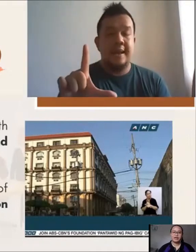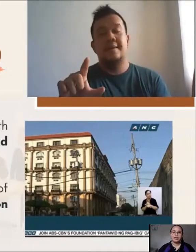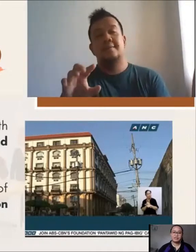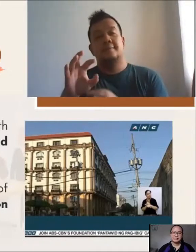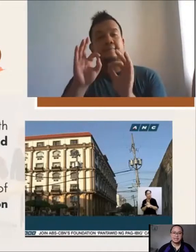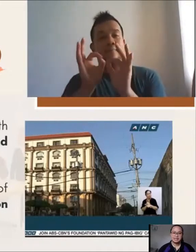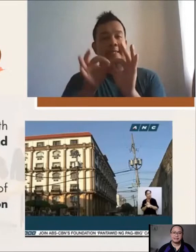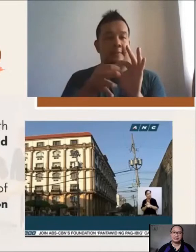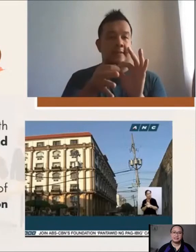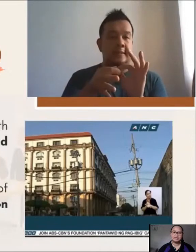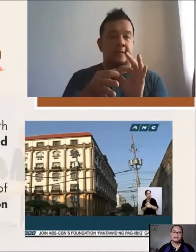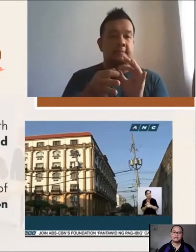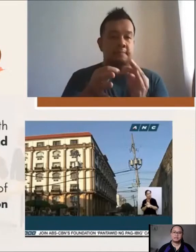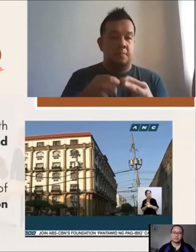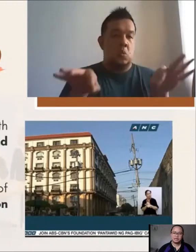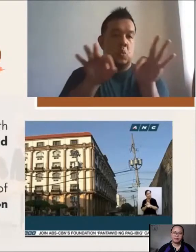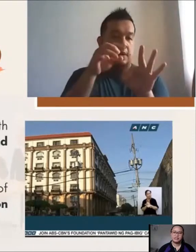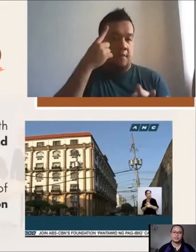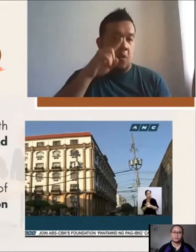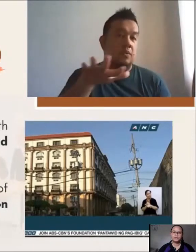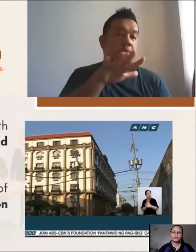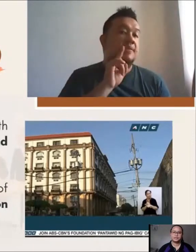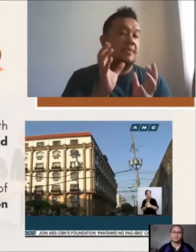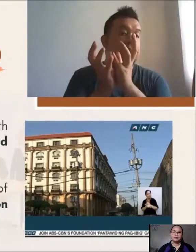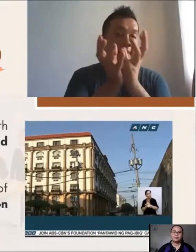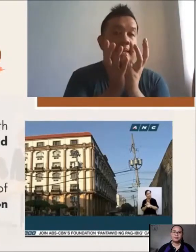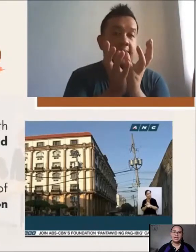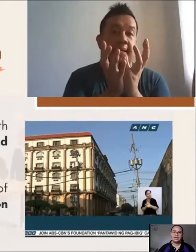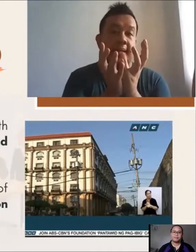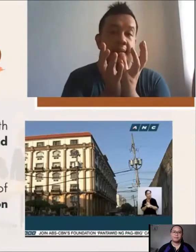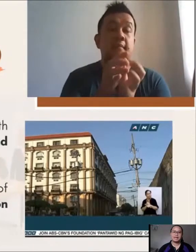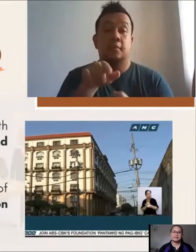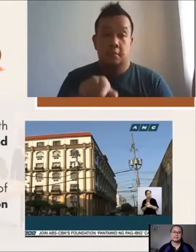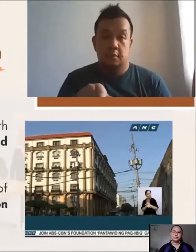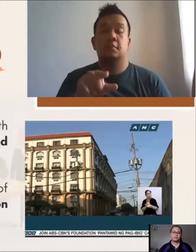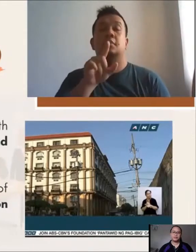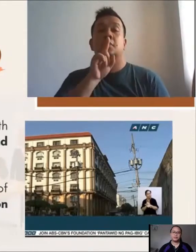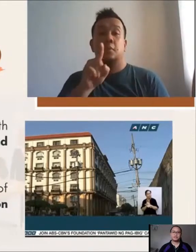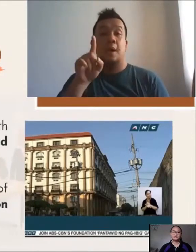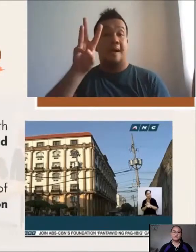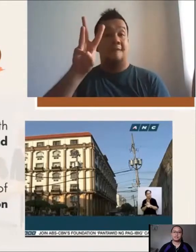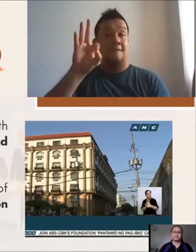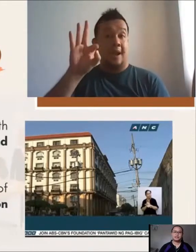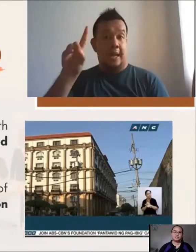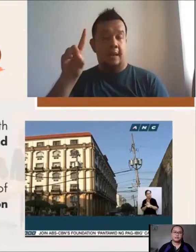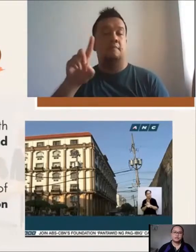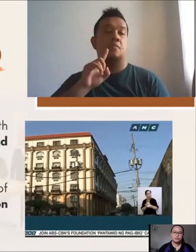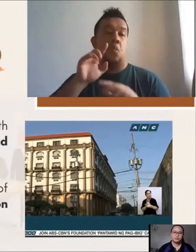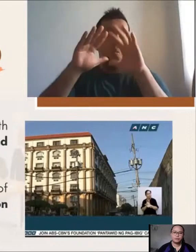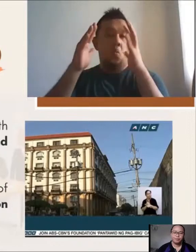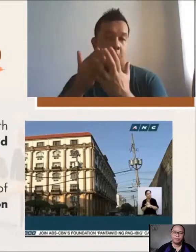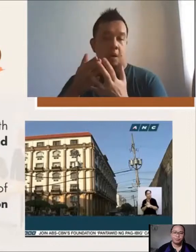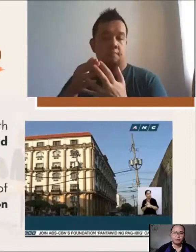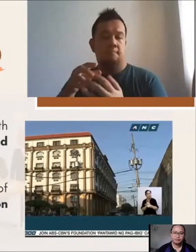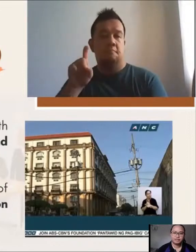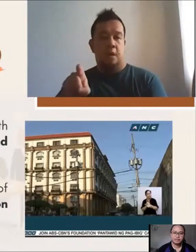community to that. So, the World Federation of the Deaf also agrees on that and supports the UN